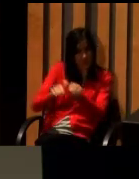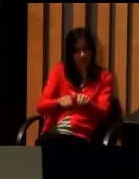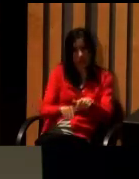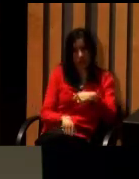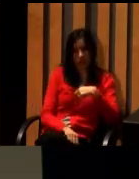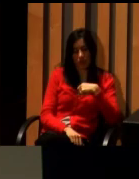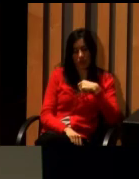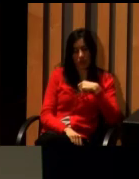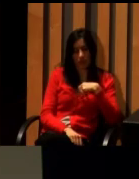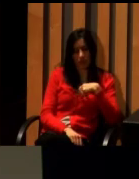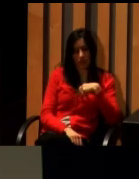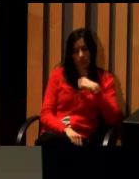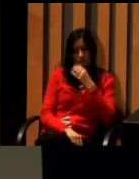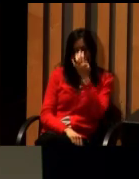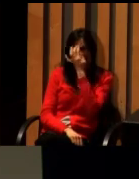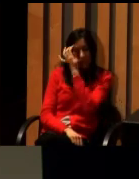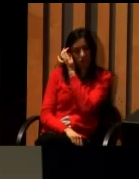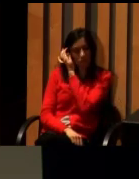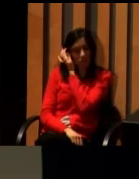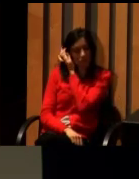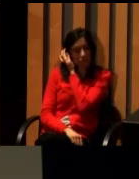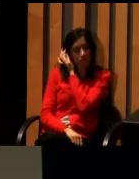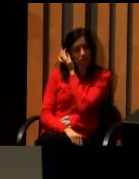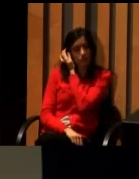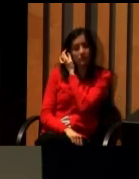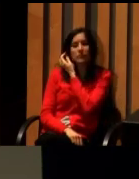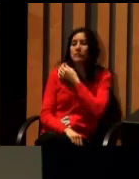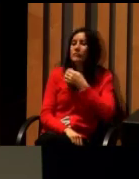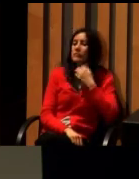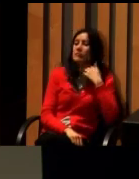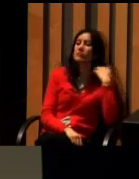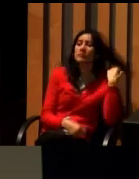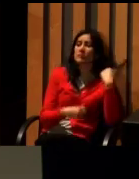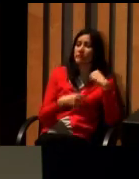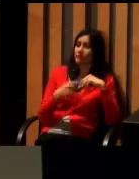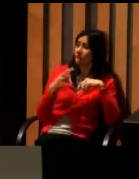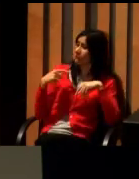This is a community like any other community where you have common bonds.